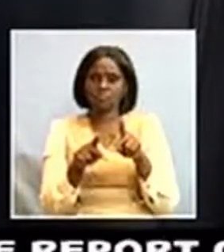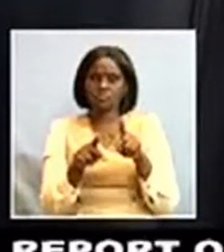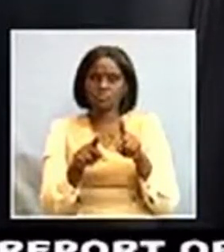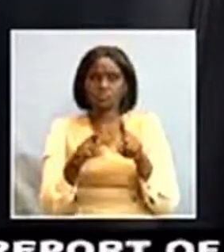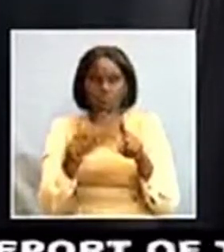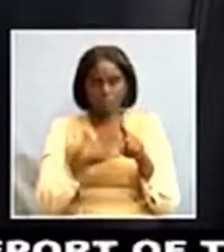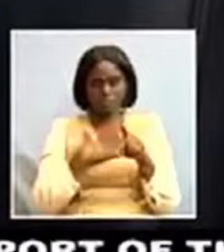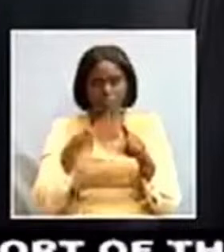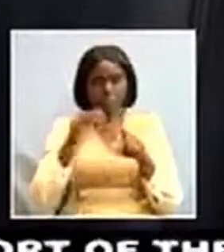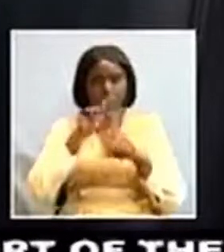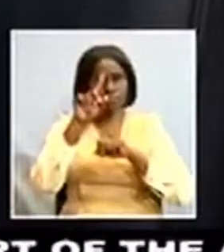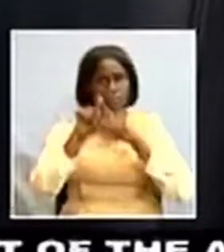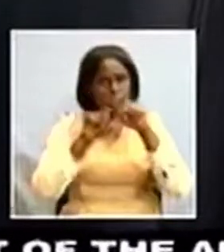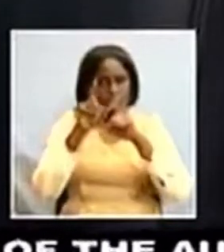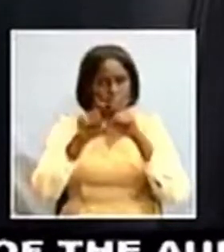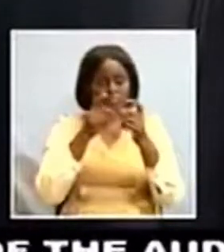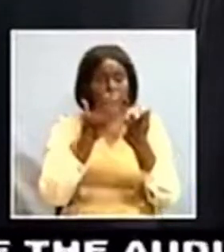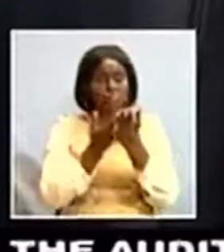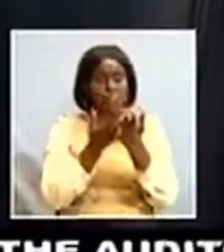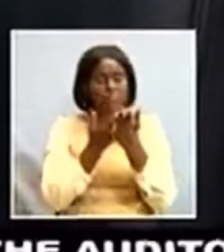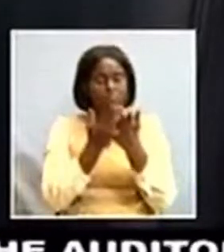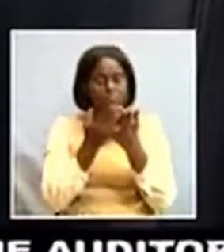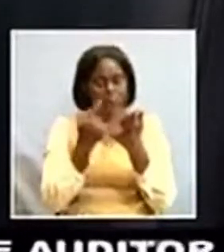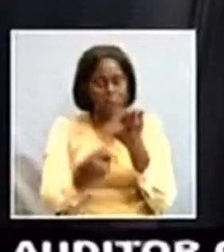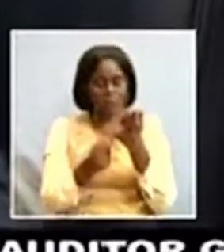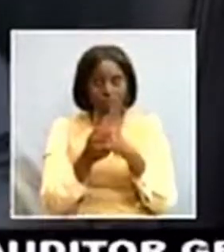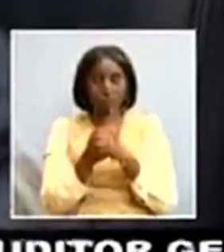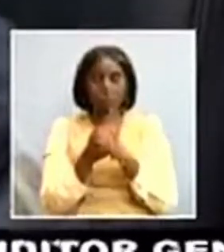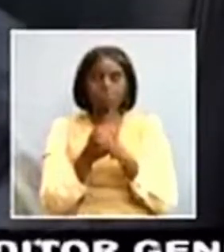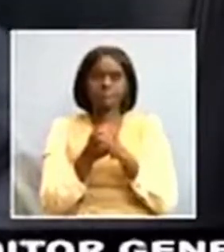my question here is,